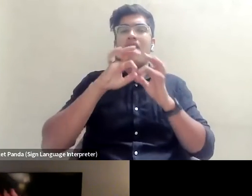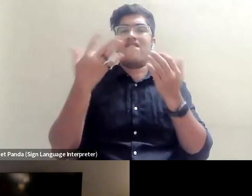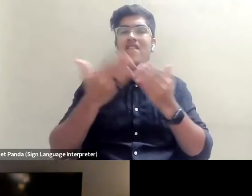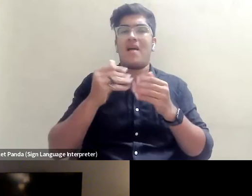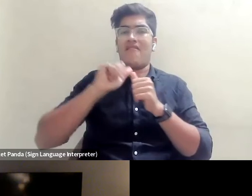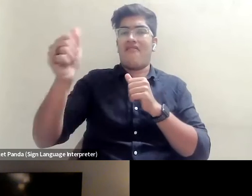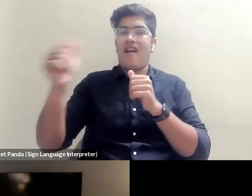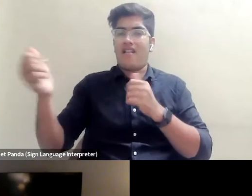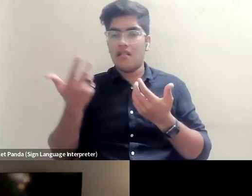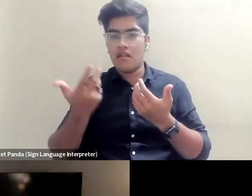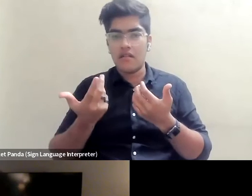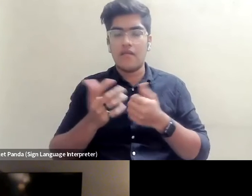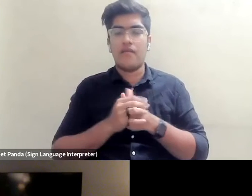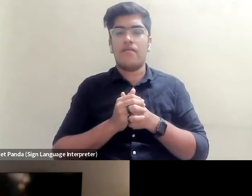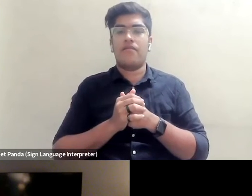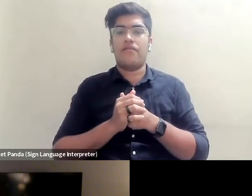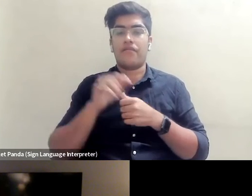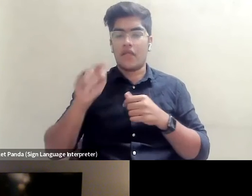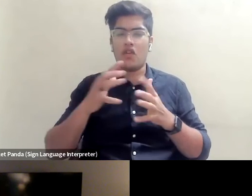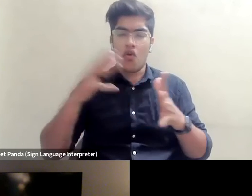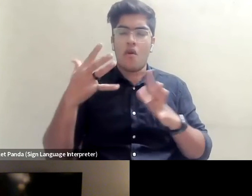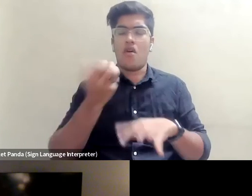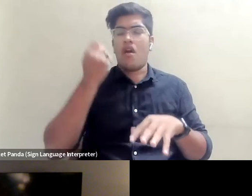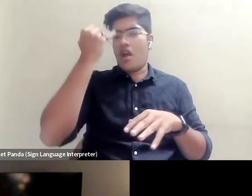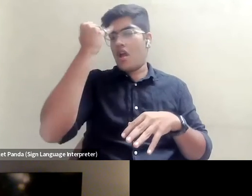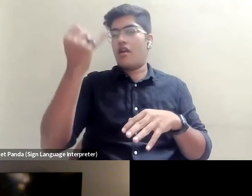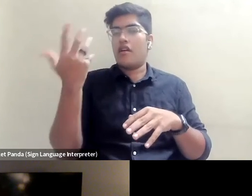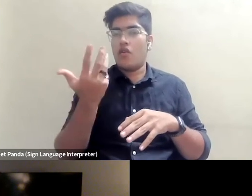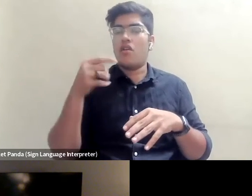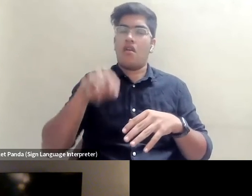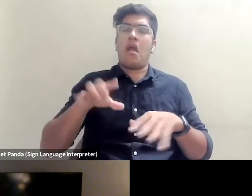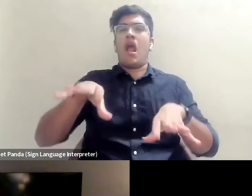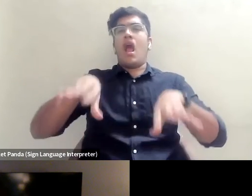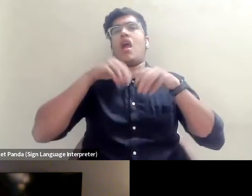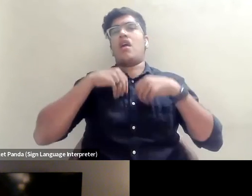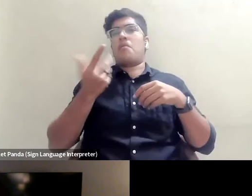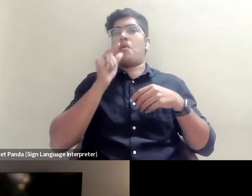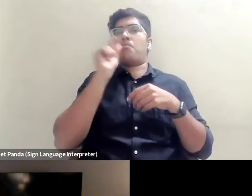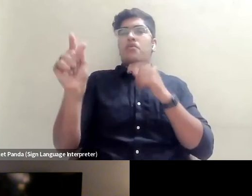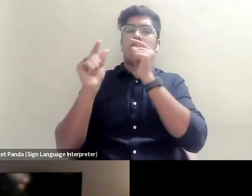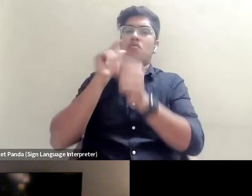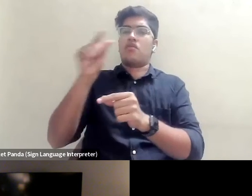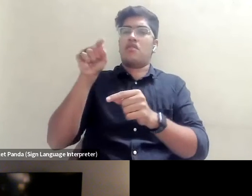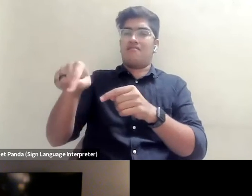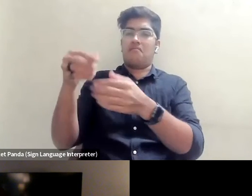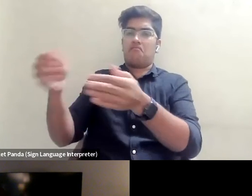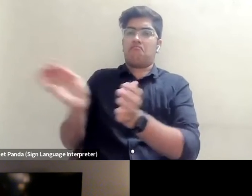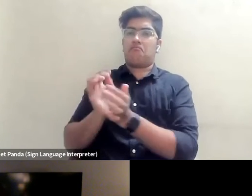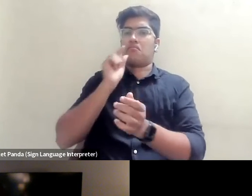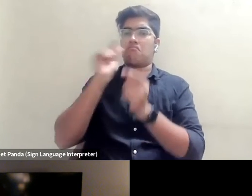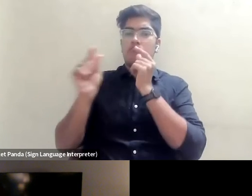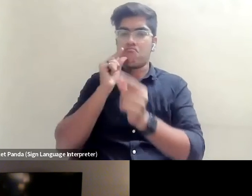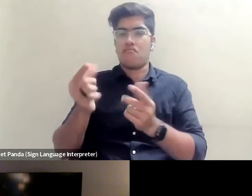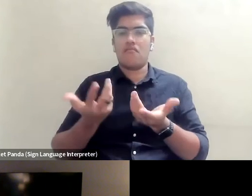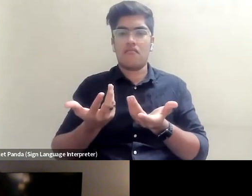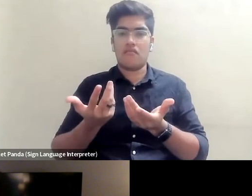this big idea that it's completely acceptable to be racist towards this particular community. And that,